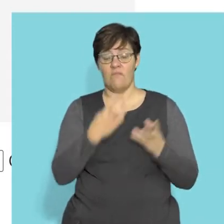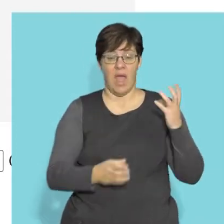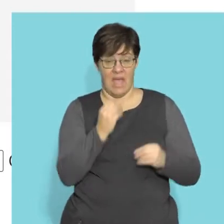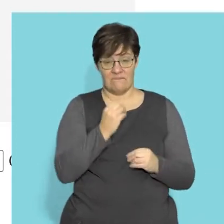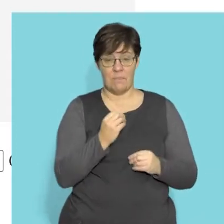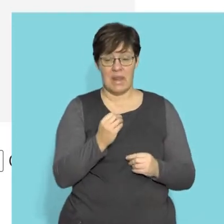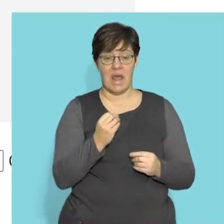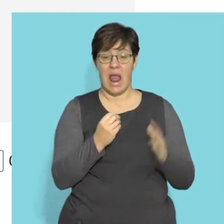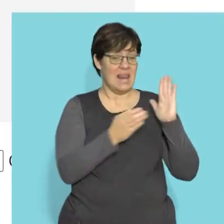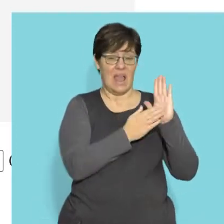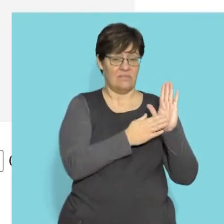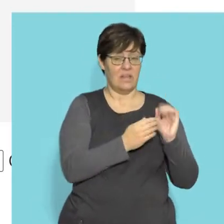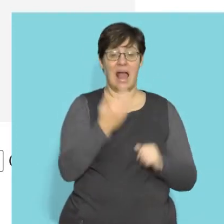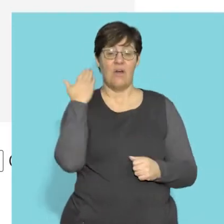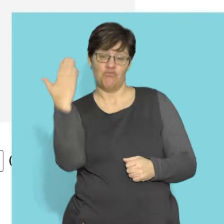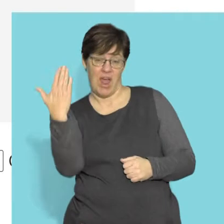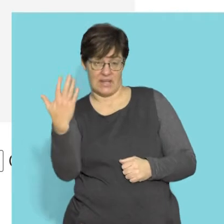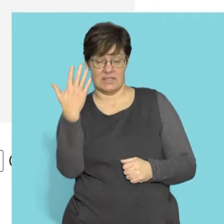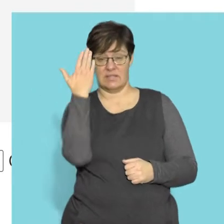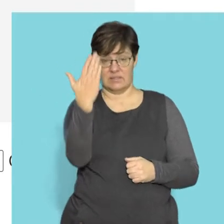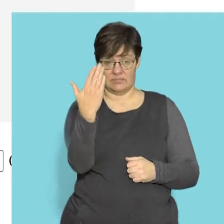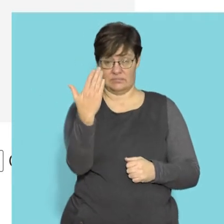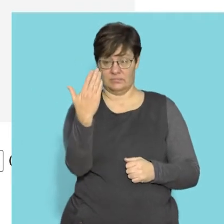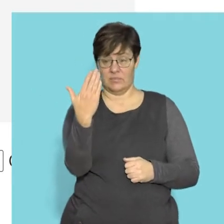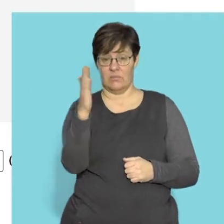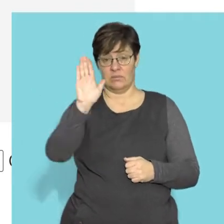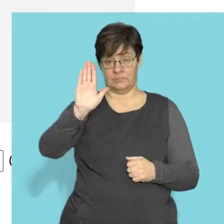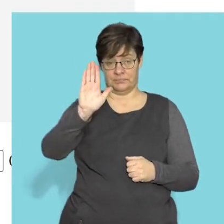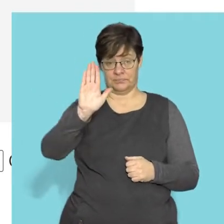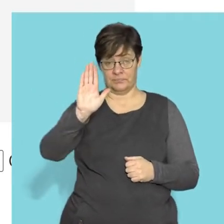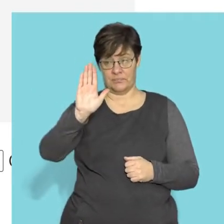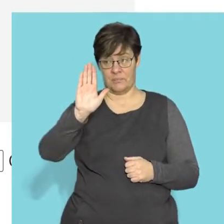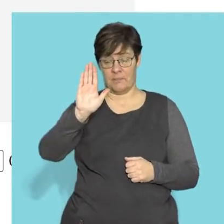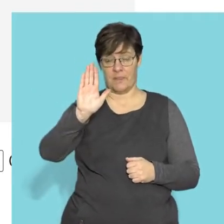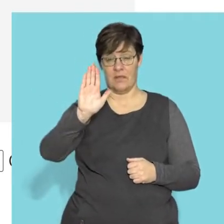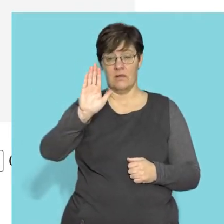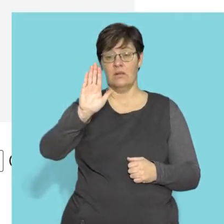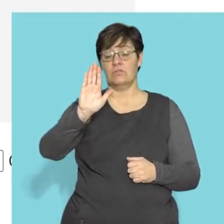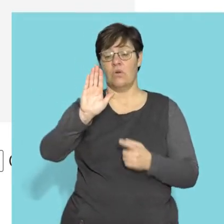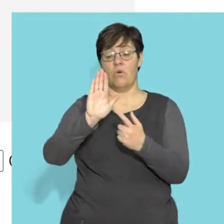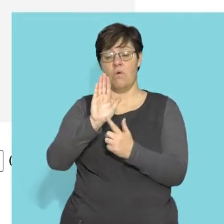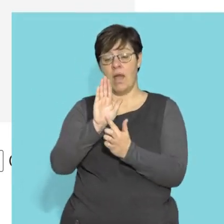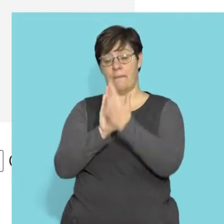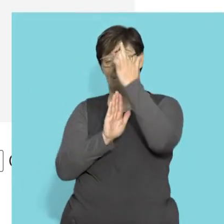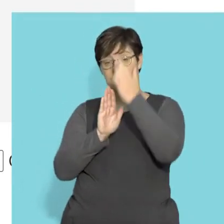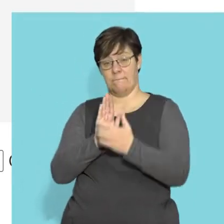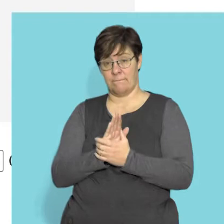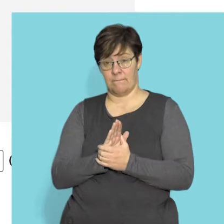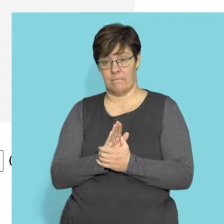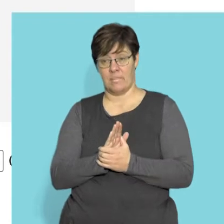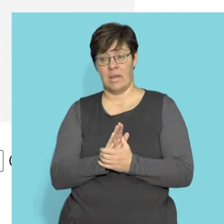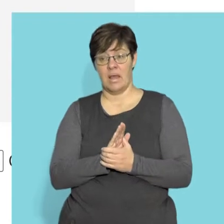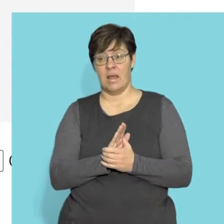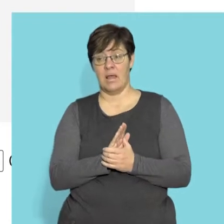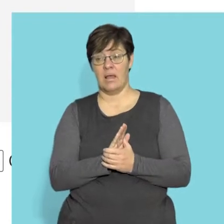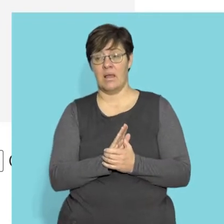direction of the field. Now, if we follow the direction of current, we recognize on the left hand